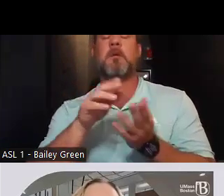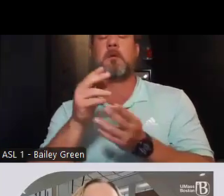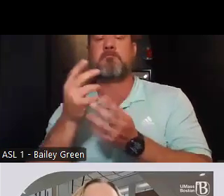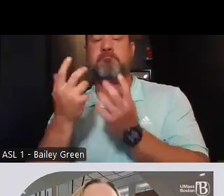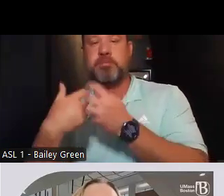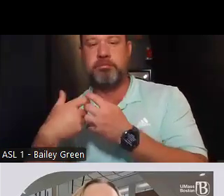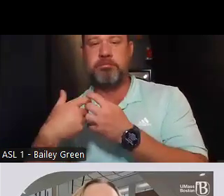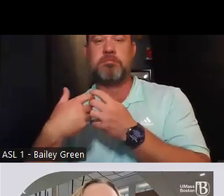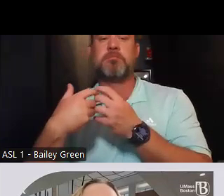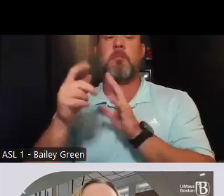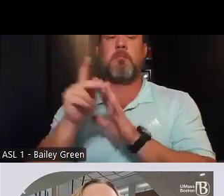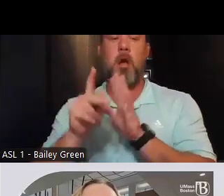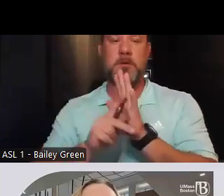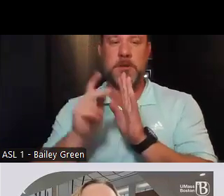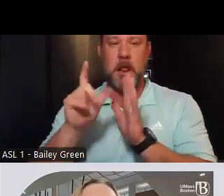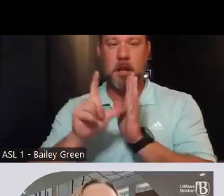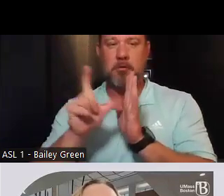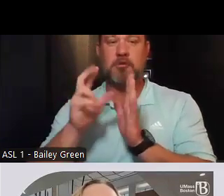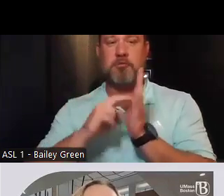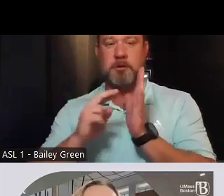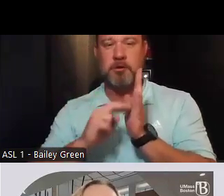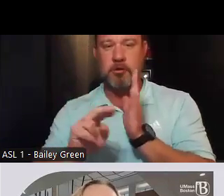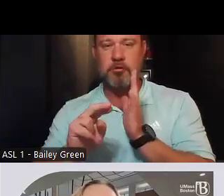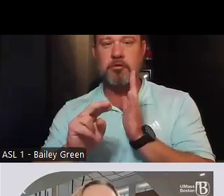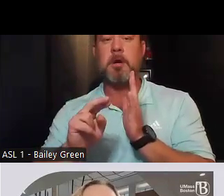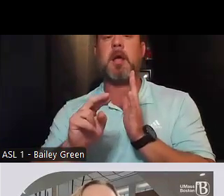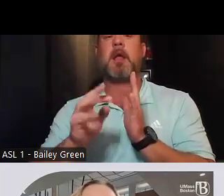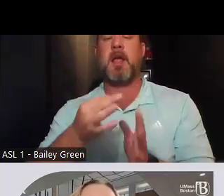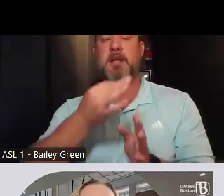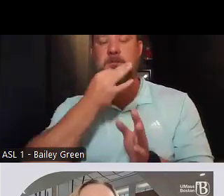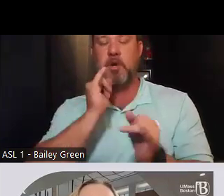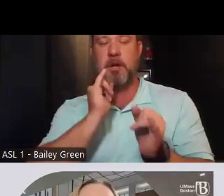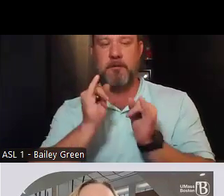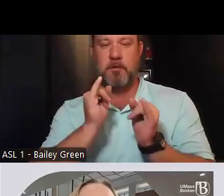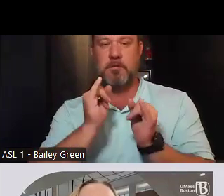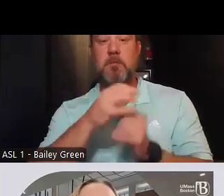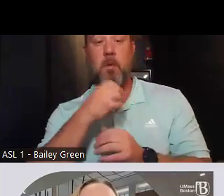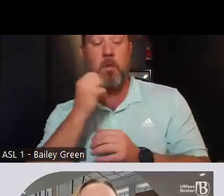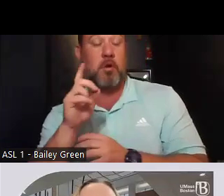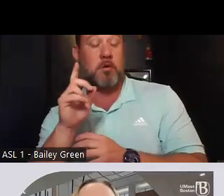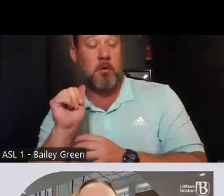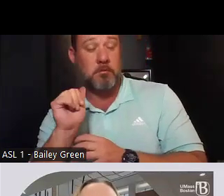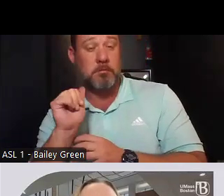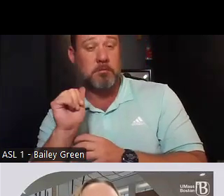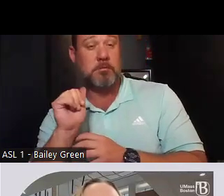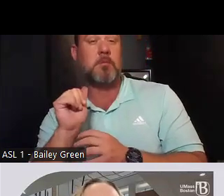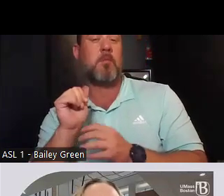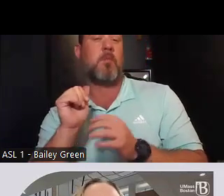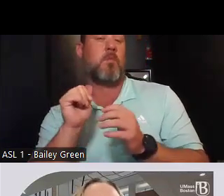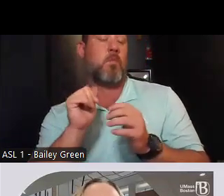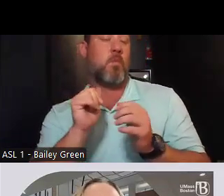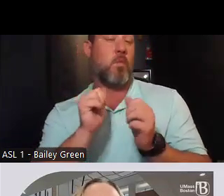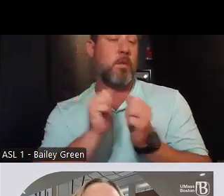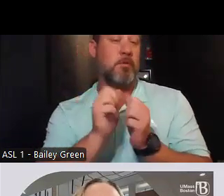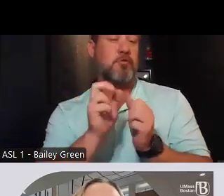interviews. We prioritized waivers serving older adults and those with disabilities, and especially those with creative and